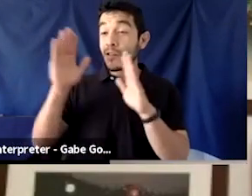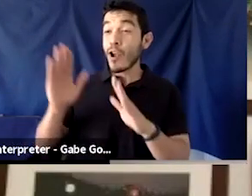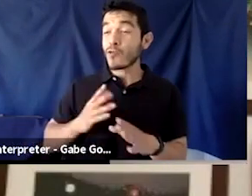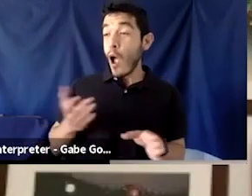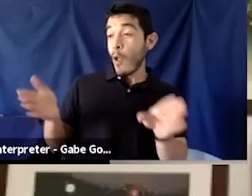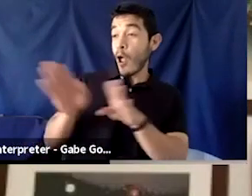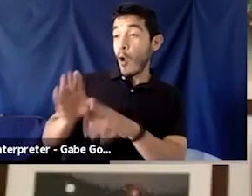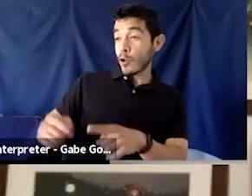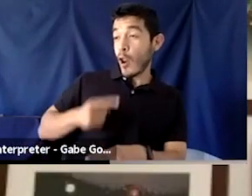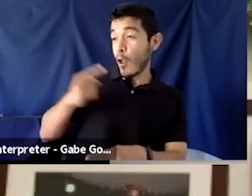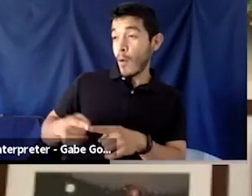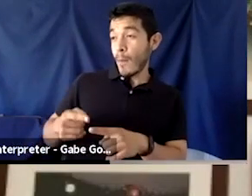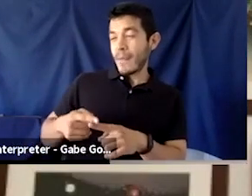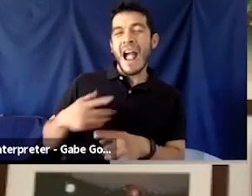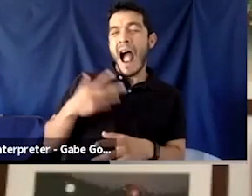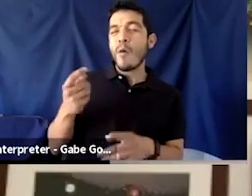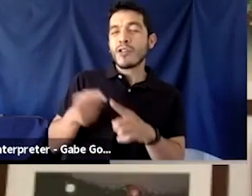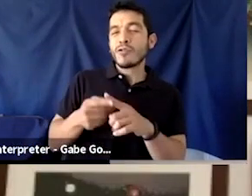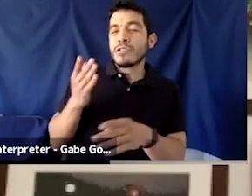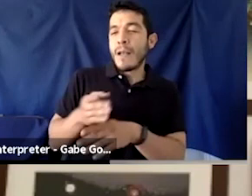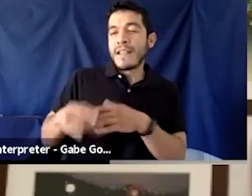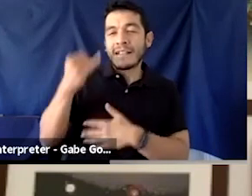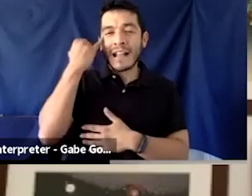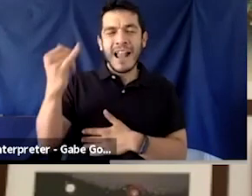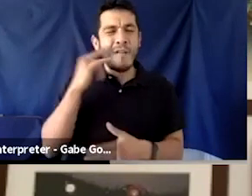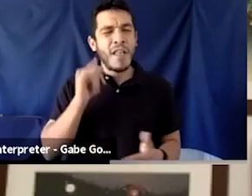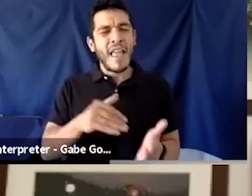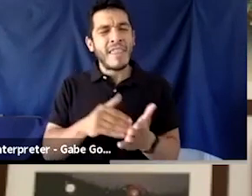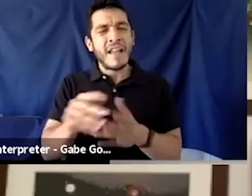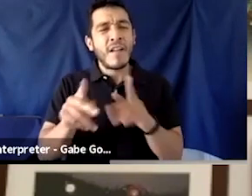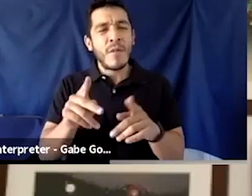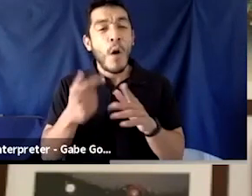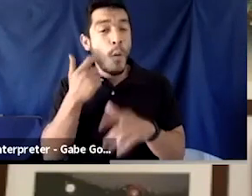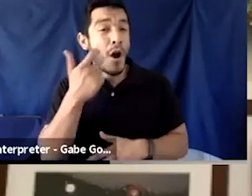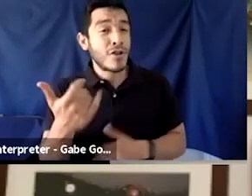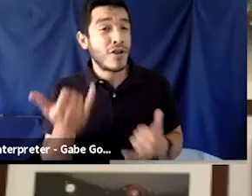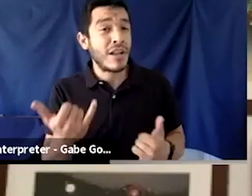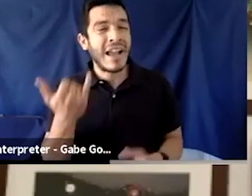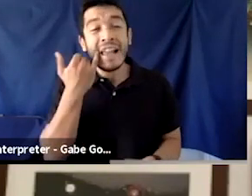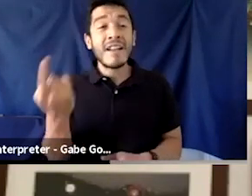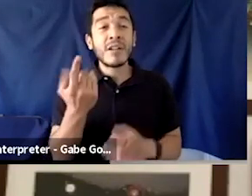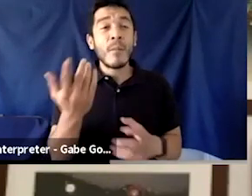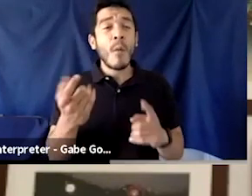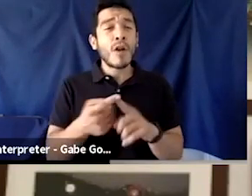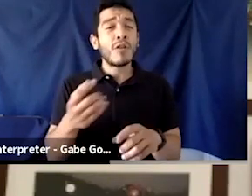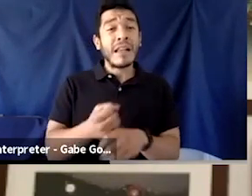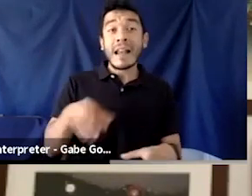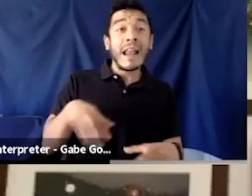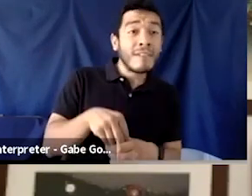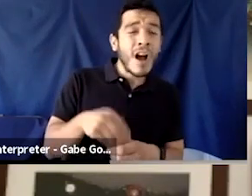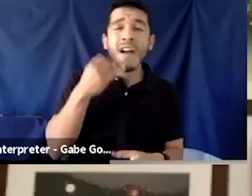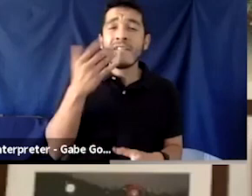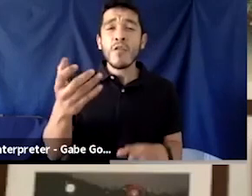for the thousands of people that are watching today. If someone wanted to get involved, if they wanted to